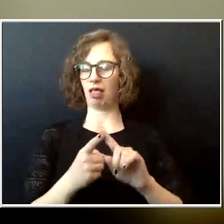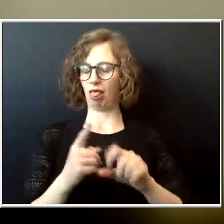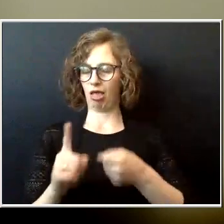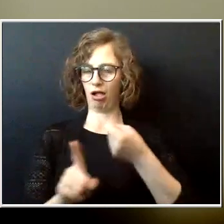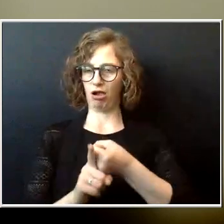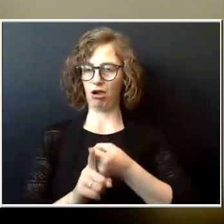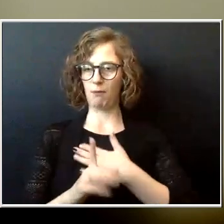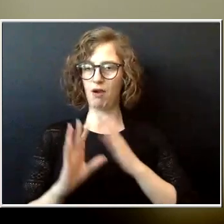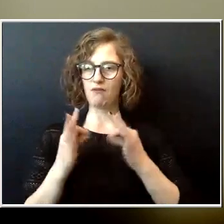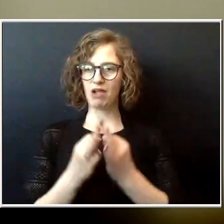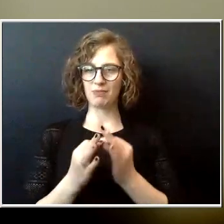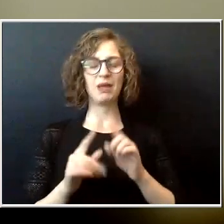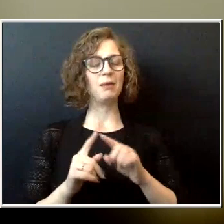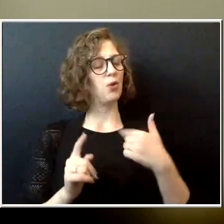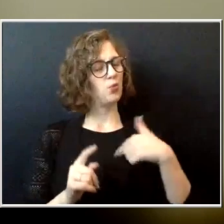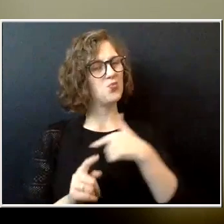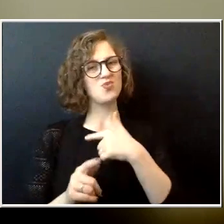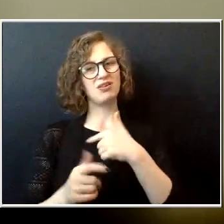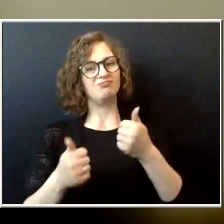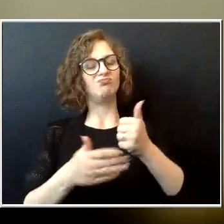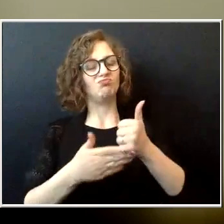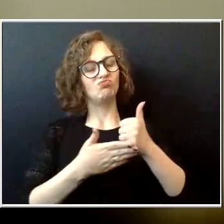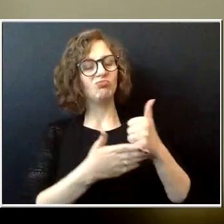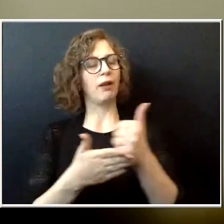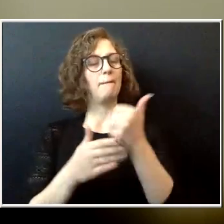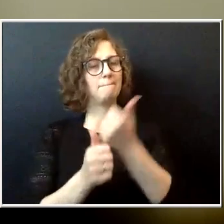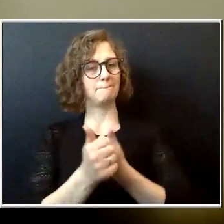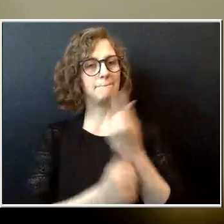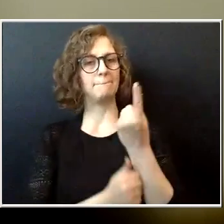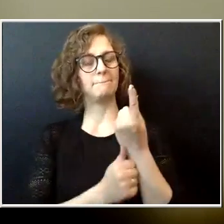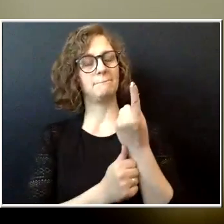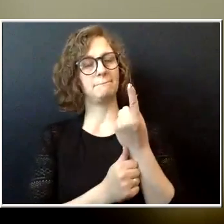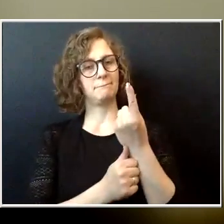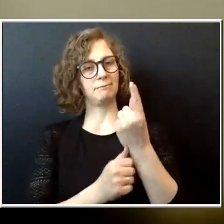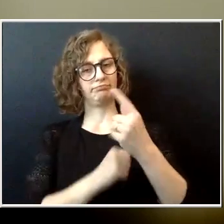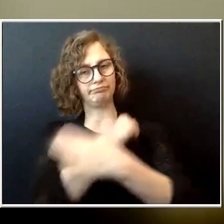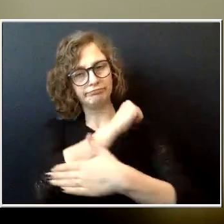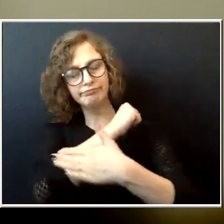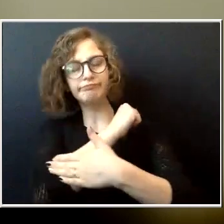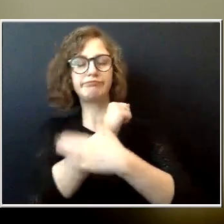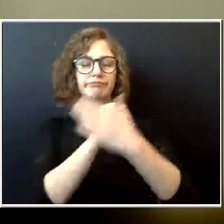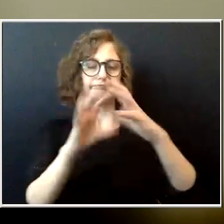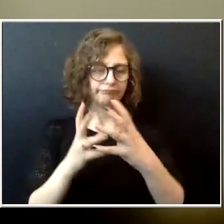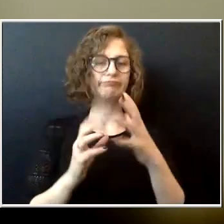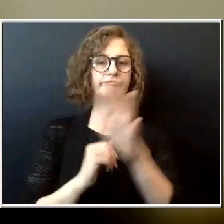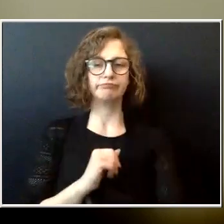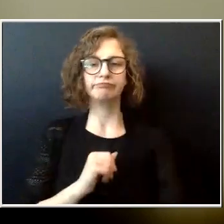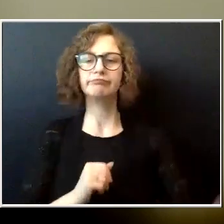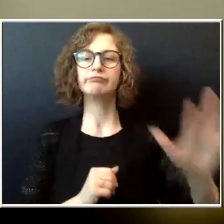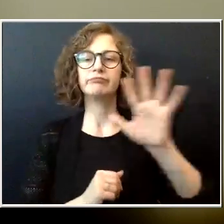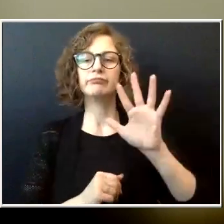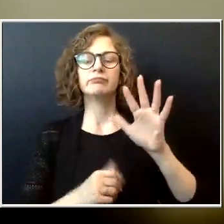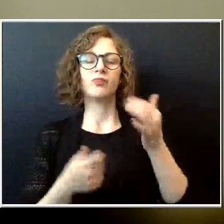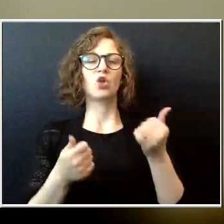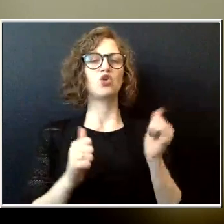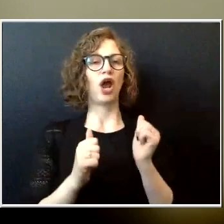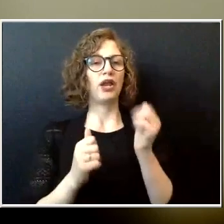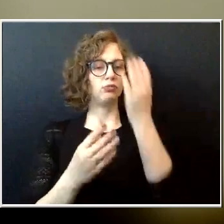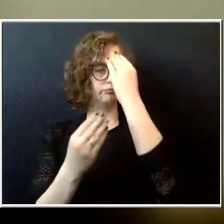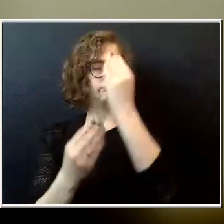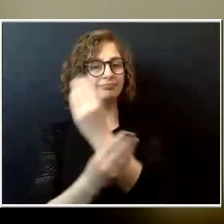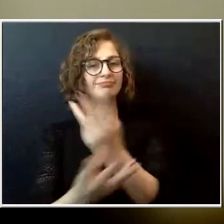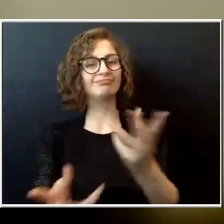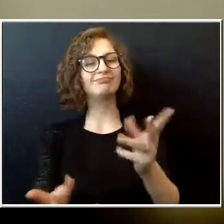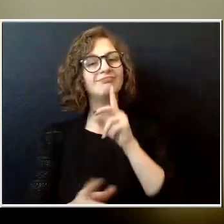providers throughout the country, throughout the world, is to try to promote the true information. Of course,